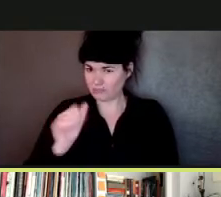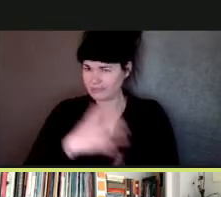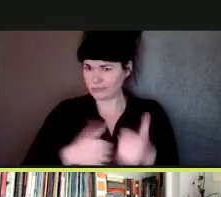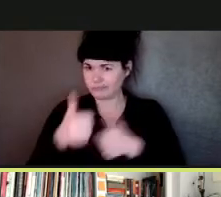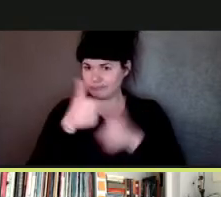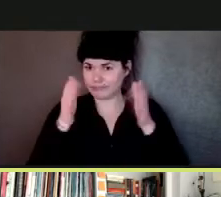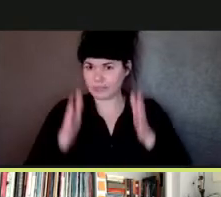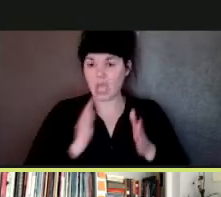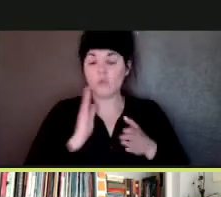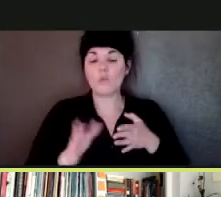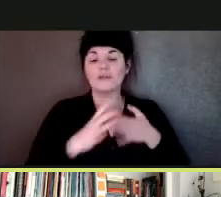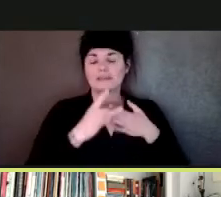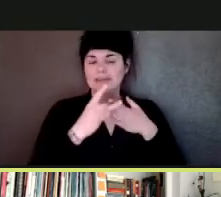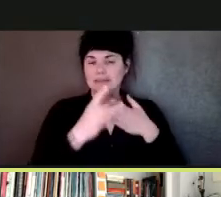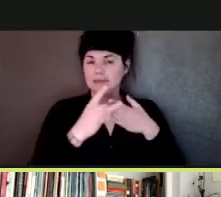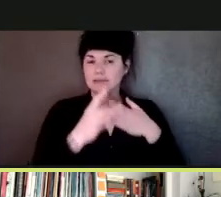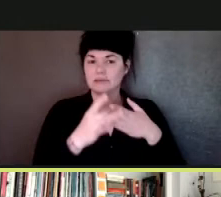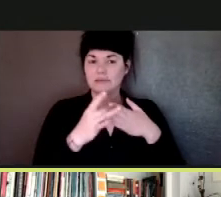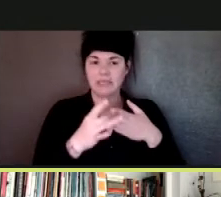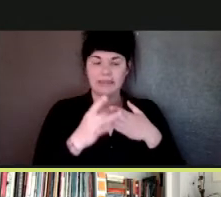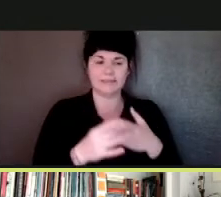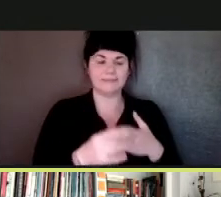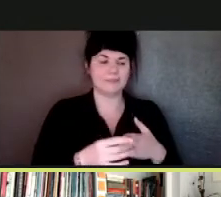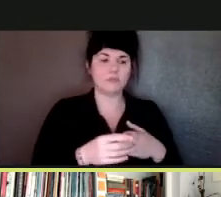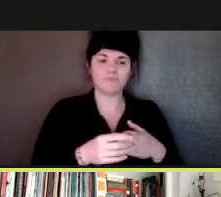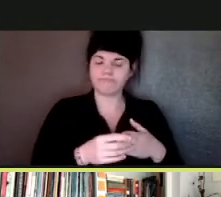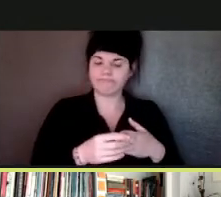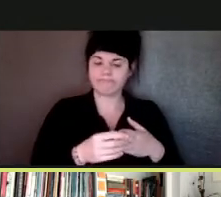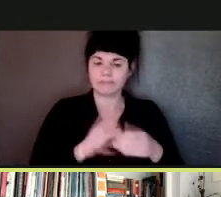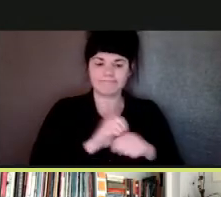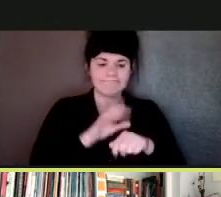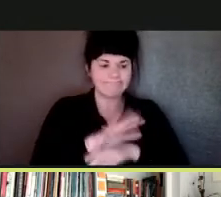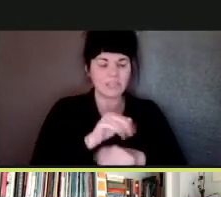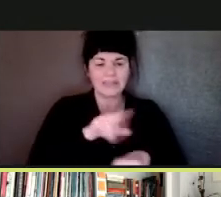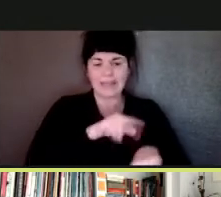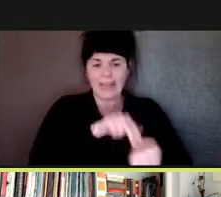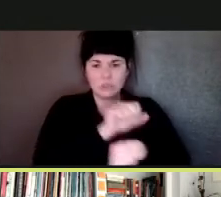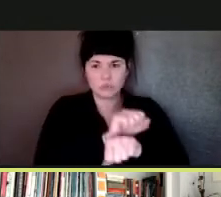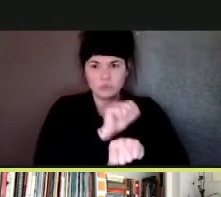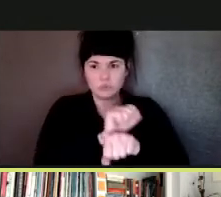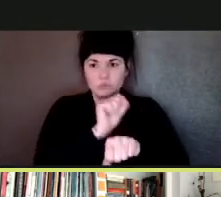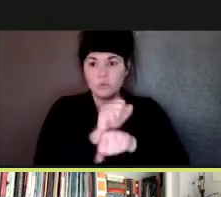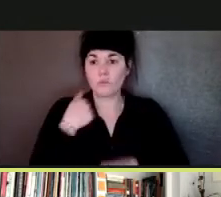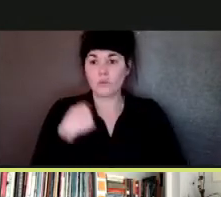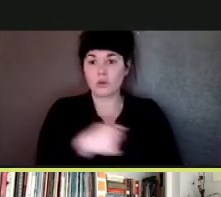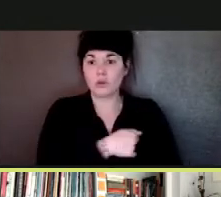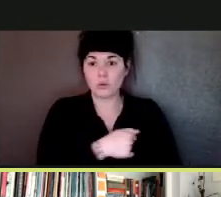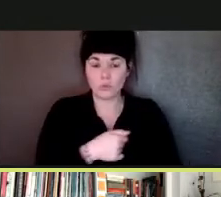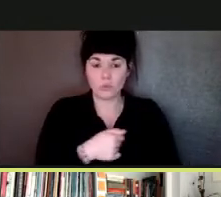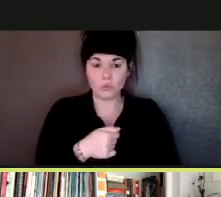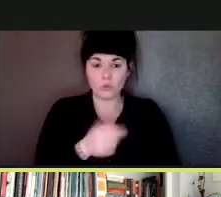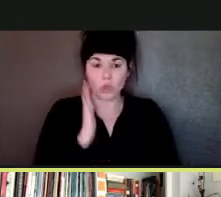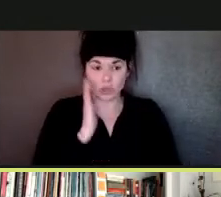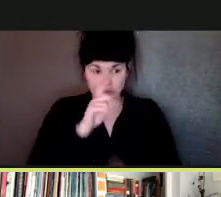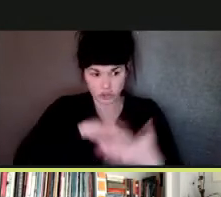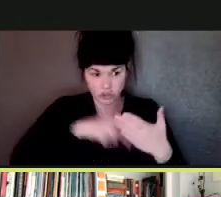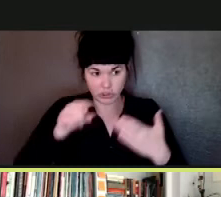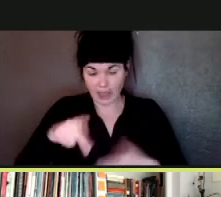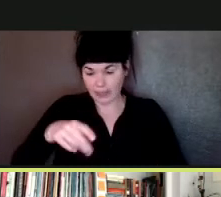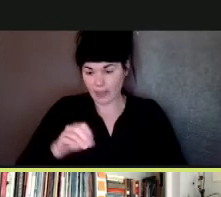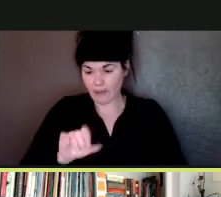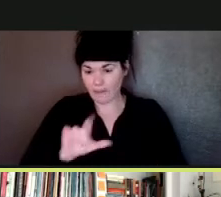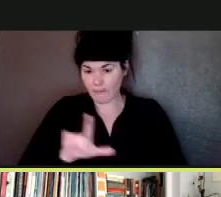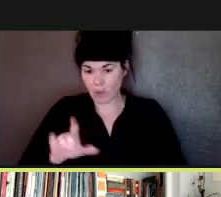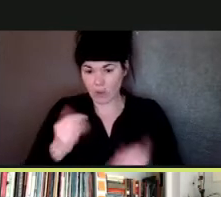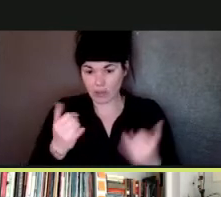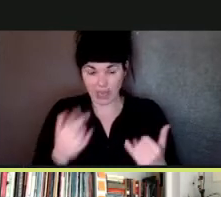I'm going to ask real quick and see if we have any answers yet on our poll. And if we do, we can take a look at those. And if not, I'll